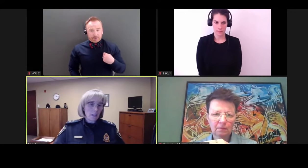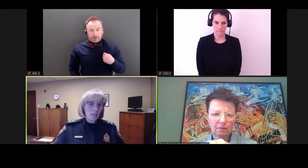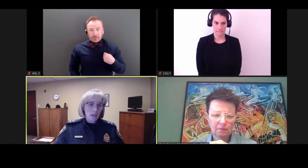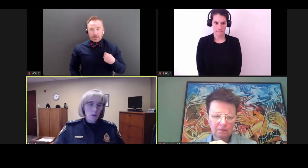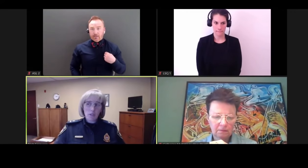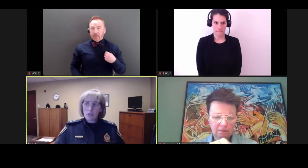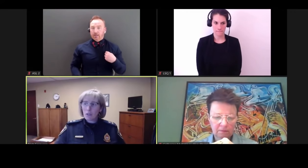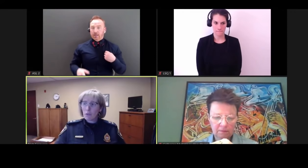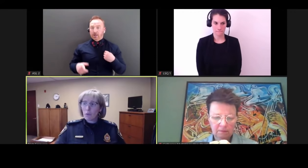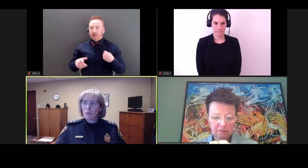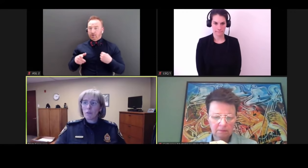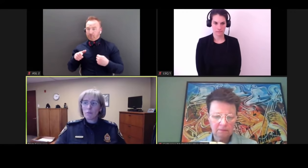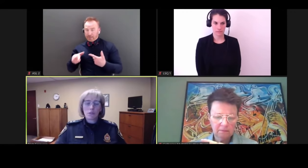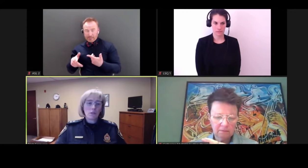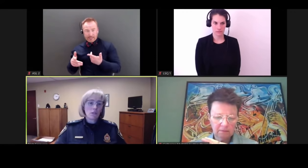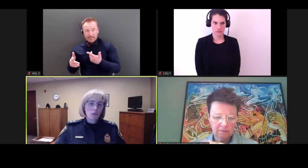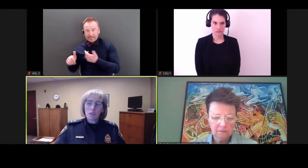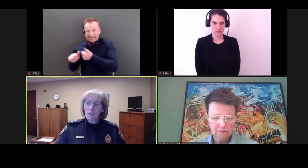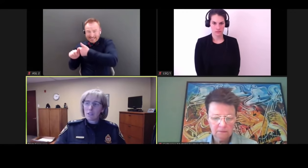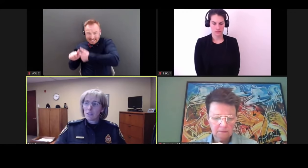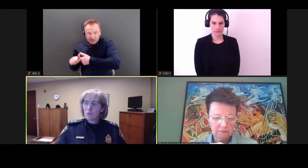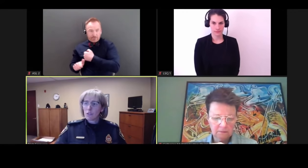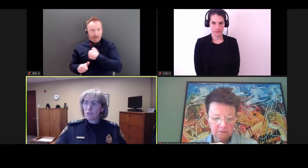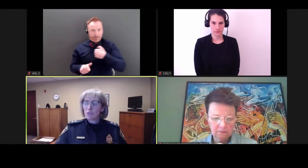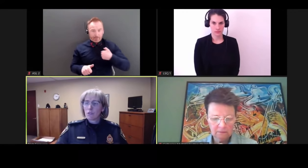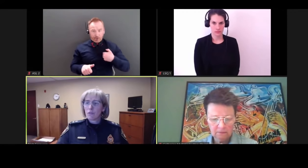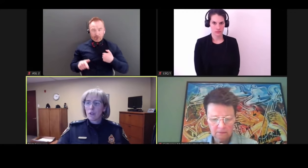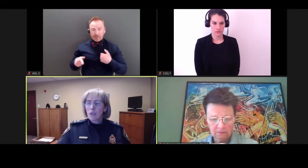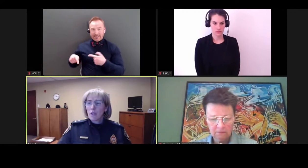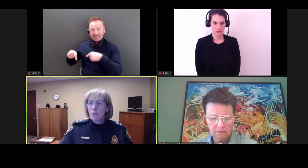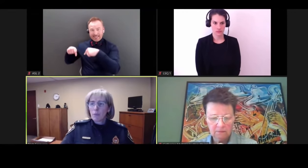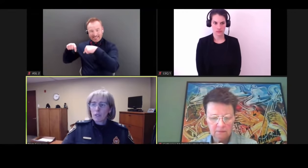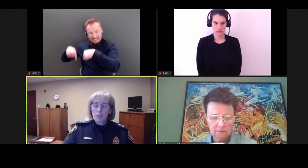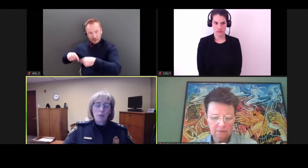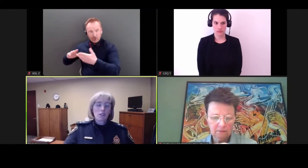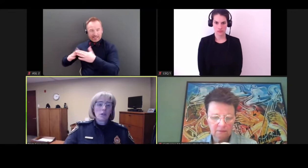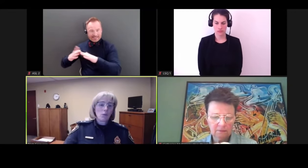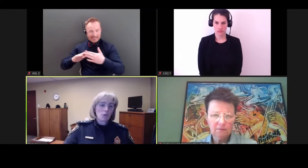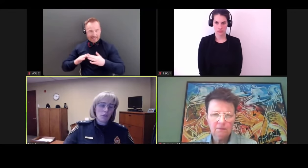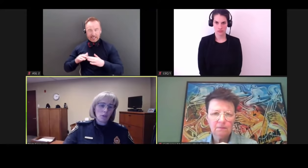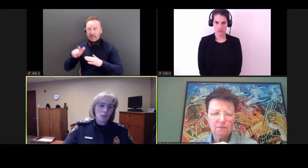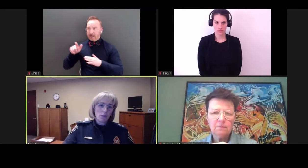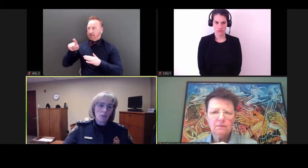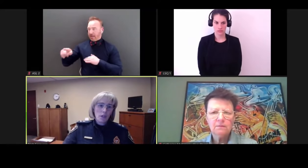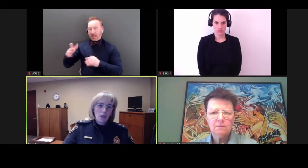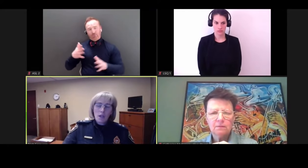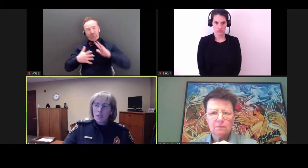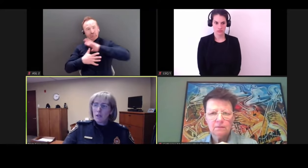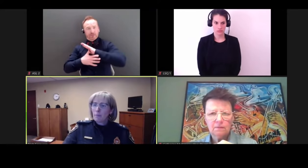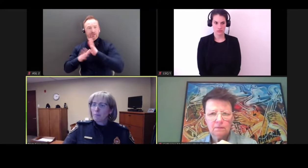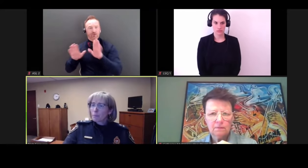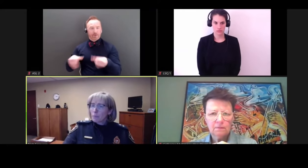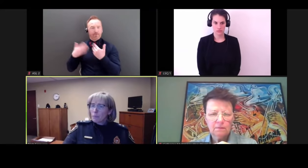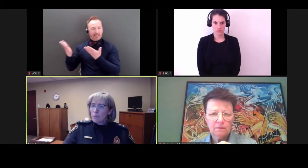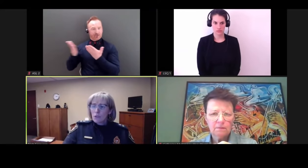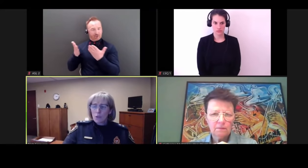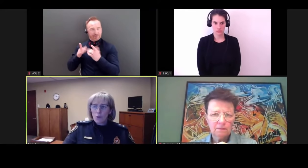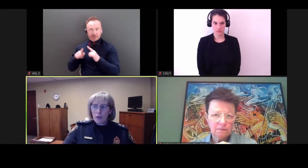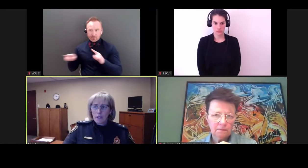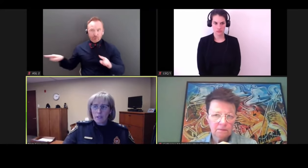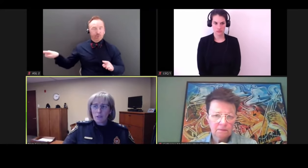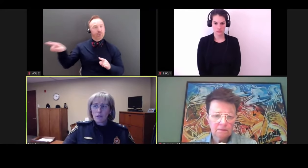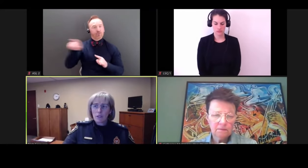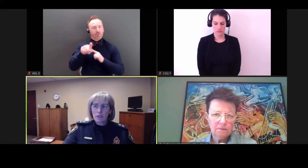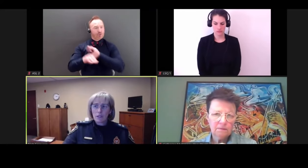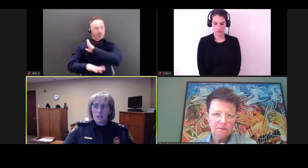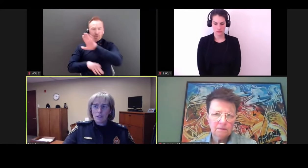things that they signed up, each and every one of them, to do in this city, was to serve people, and especially our most vulnerable. So I